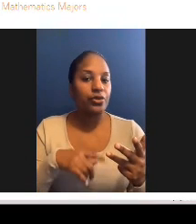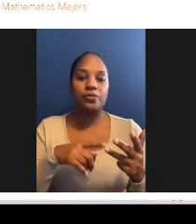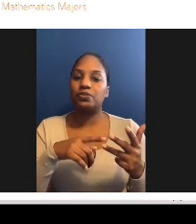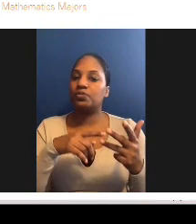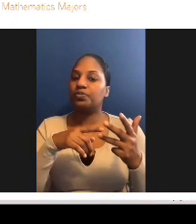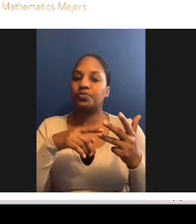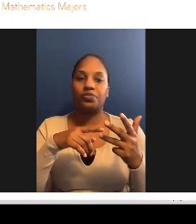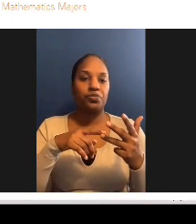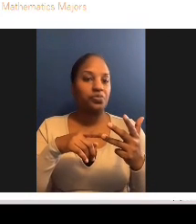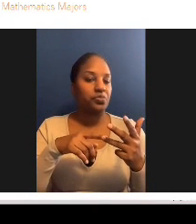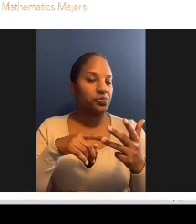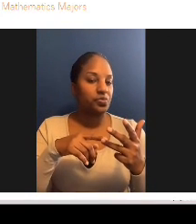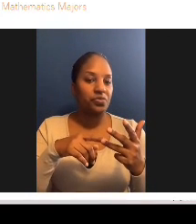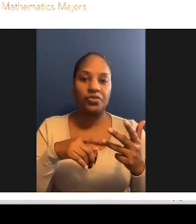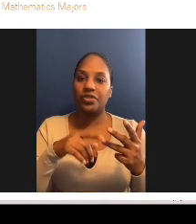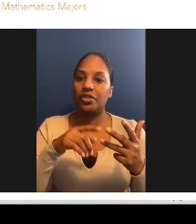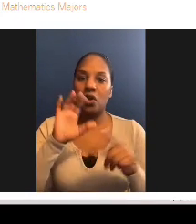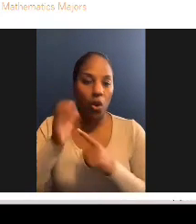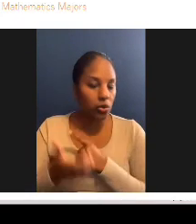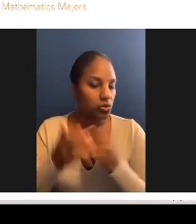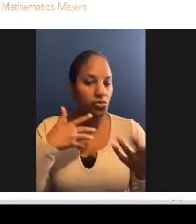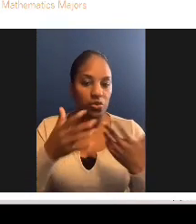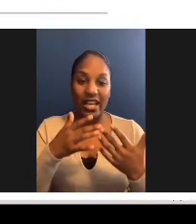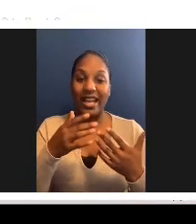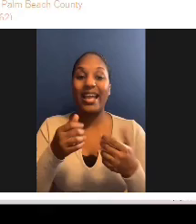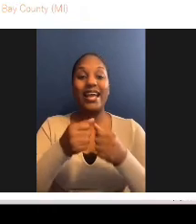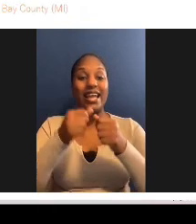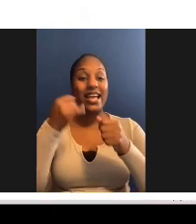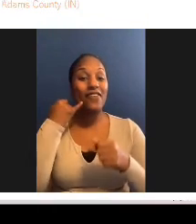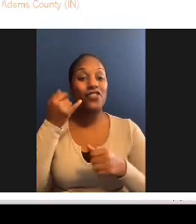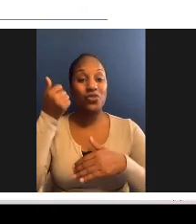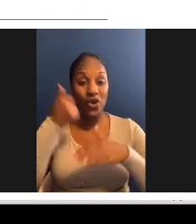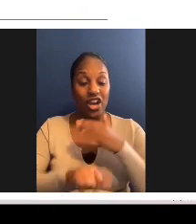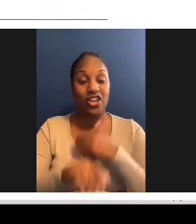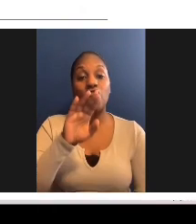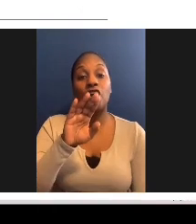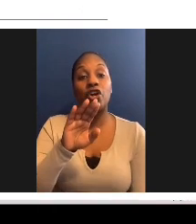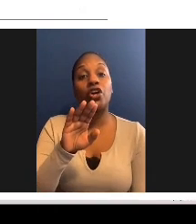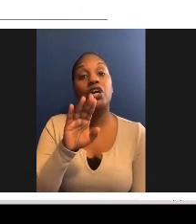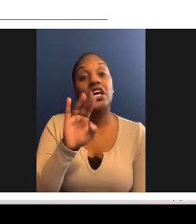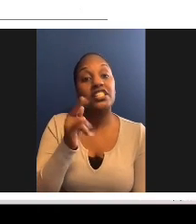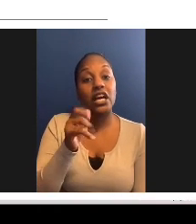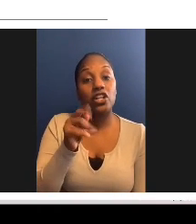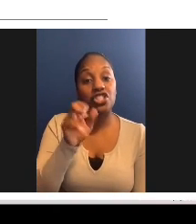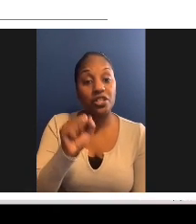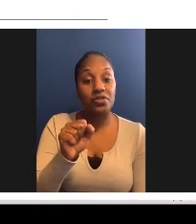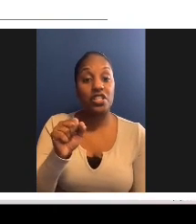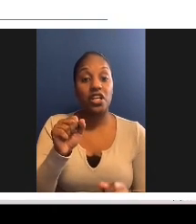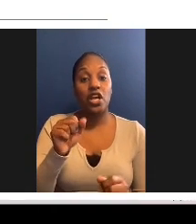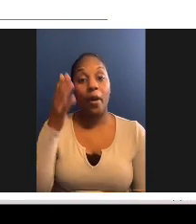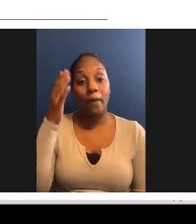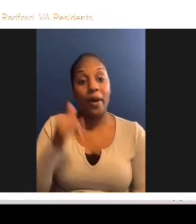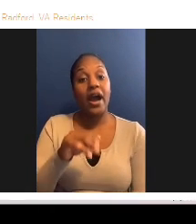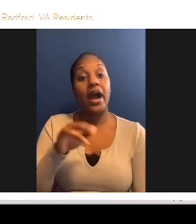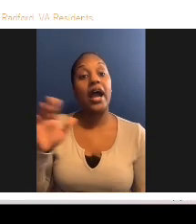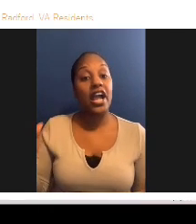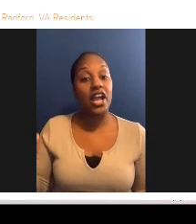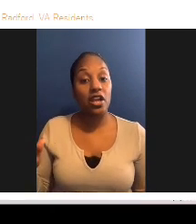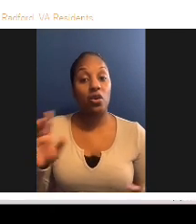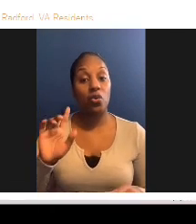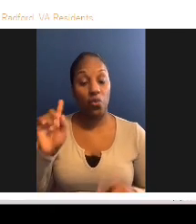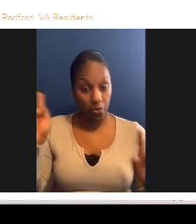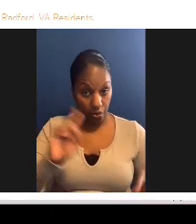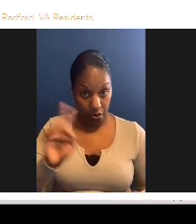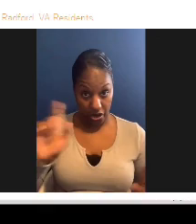up with all the categories that offer that. And if we look at scholarships by residence, we can find